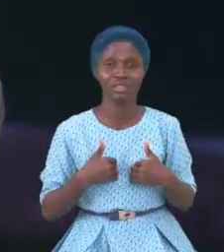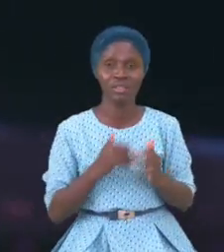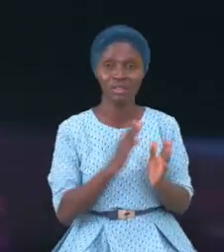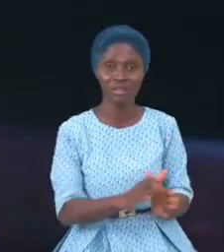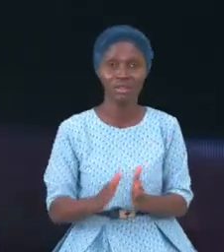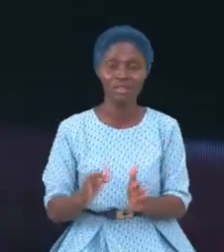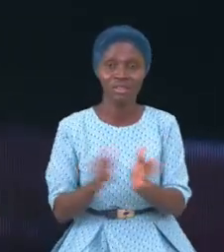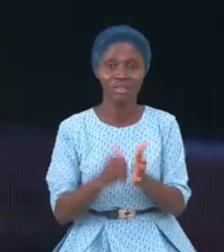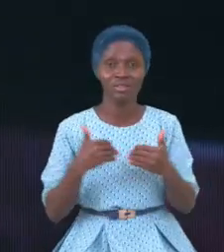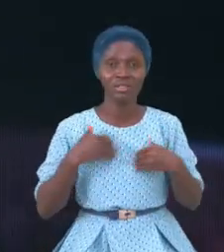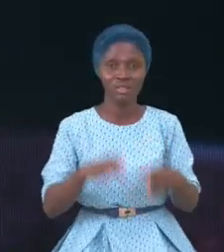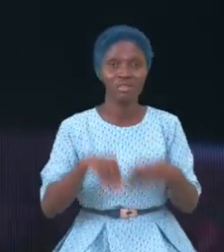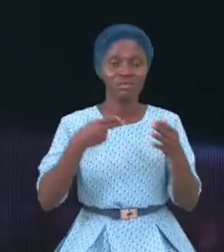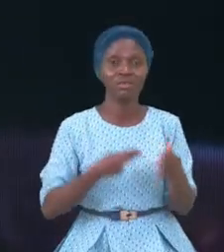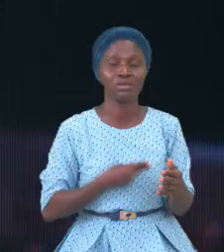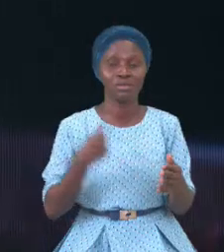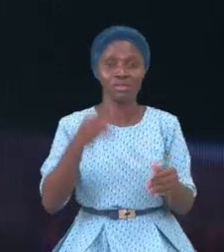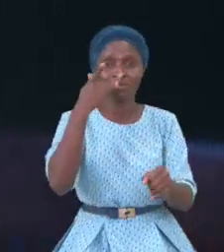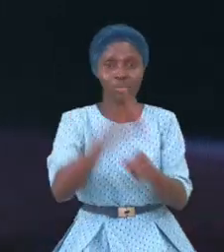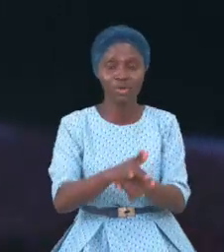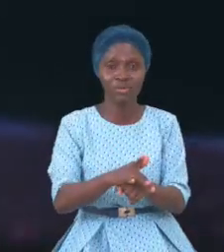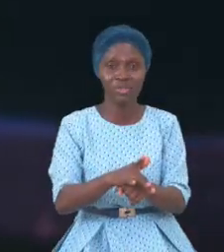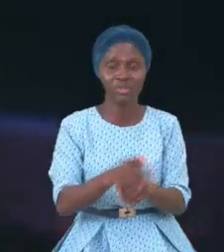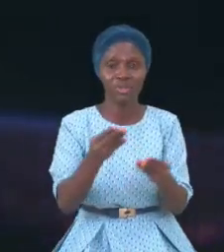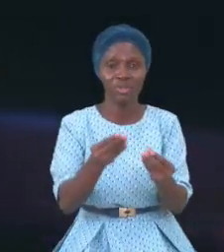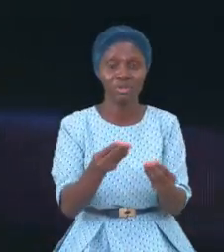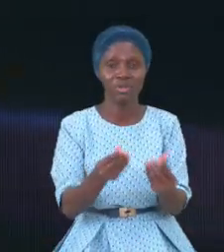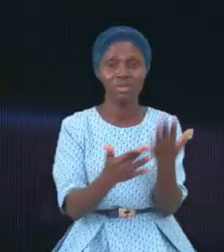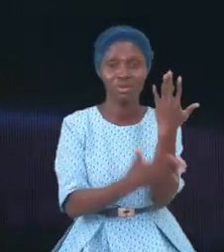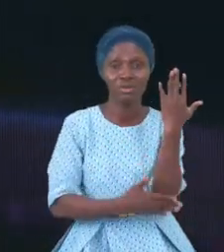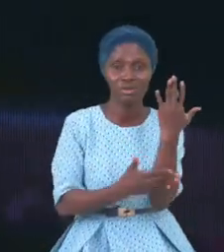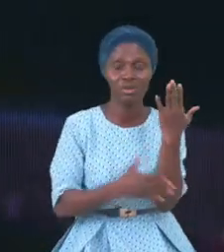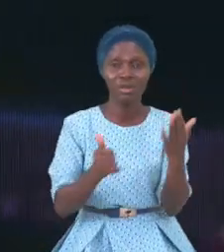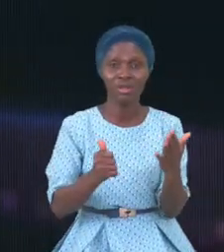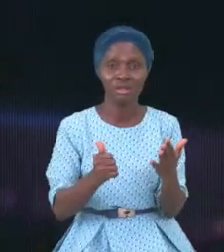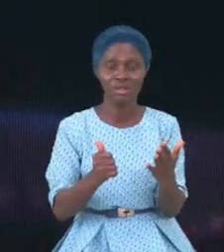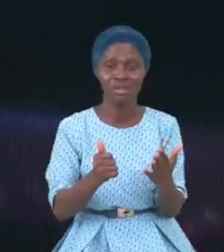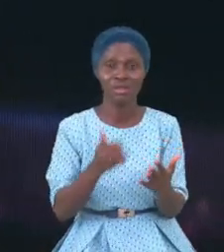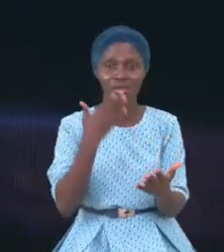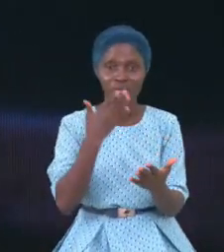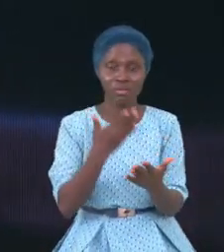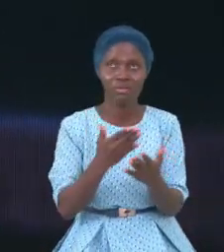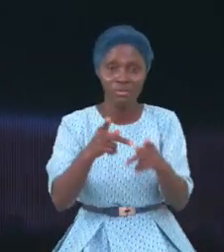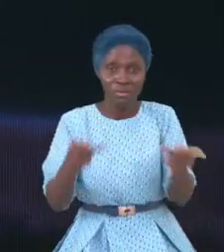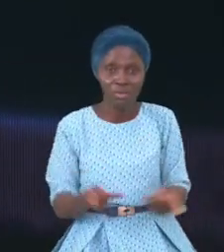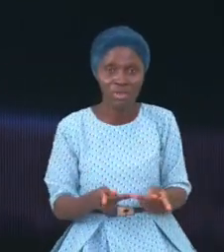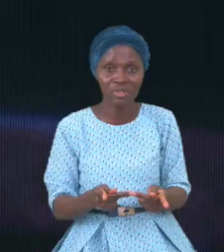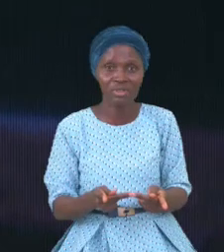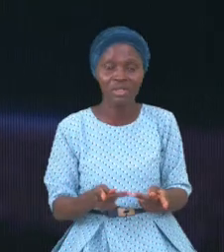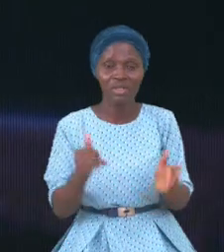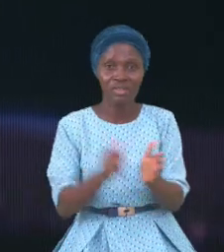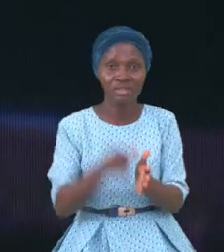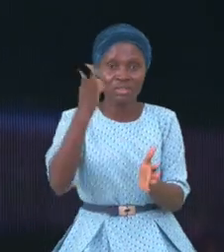us the promised land, the destination that God himself has ordained, other